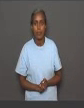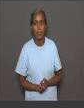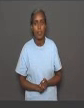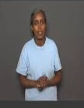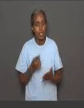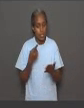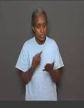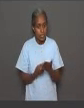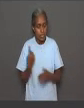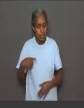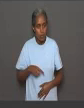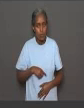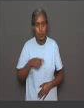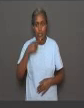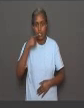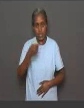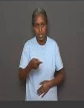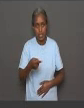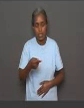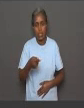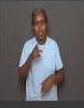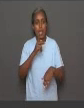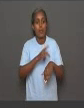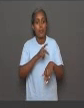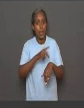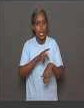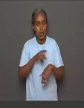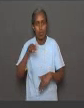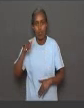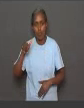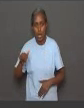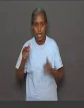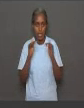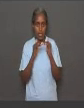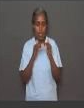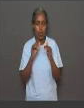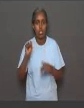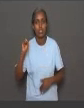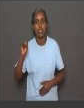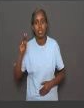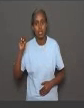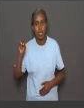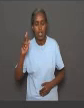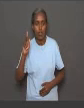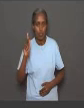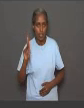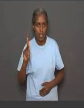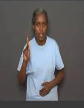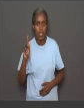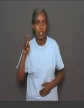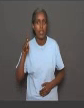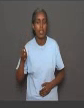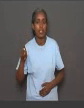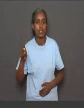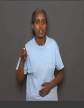Thus, we can say that the period of y equals sine of